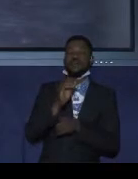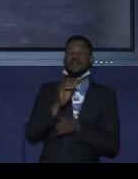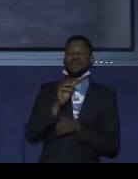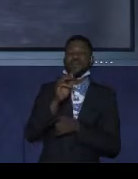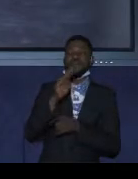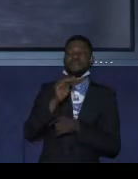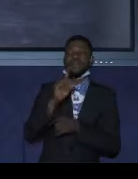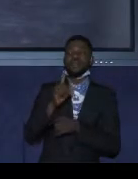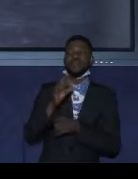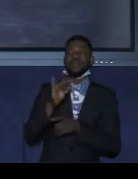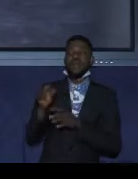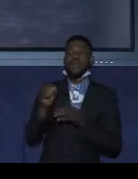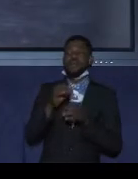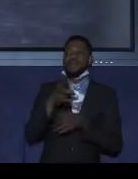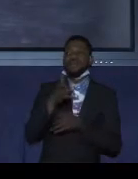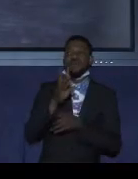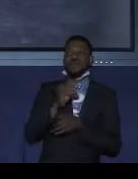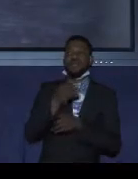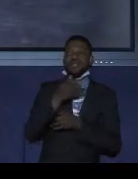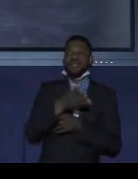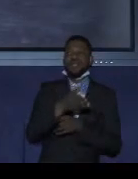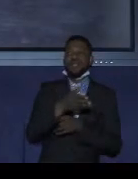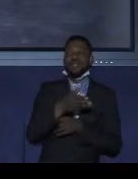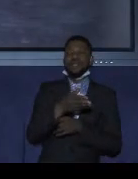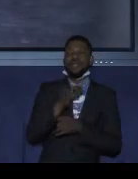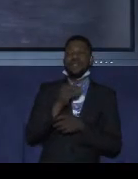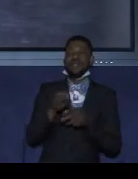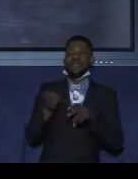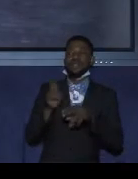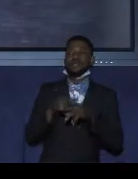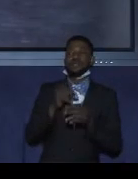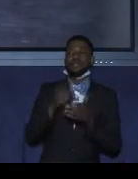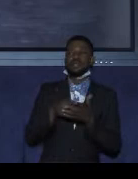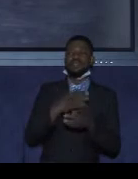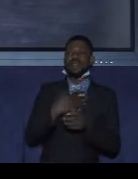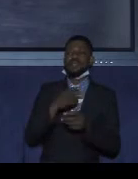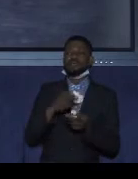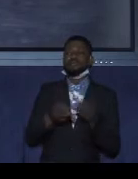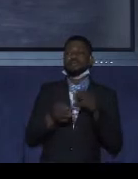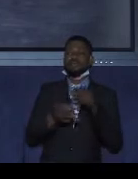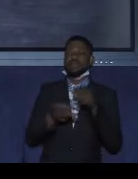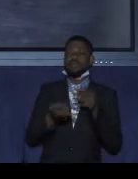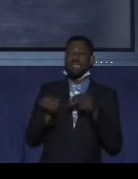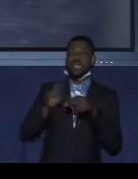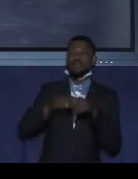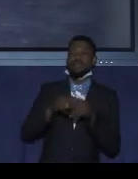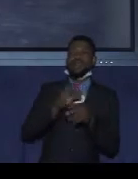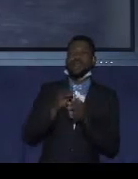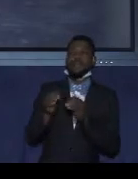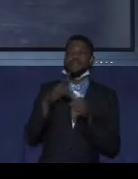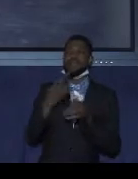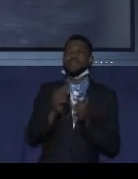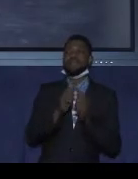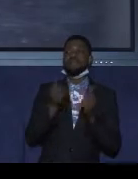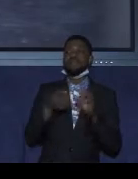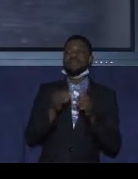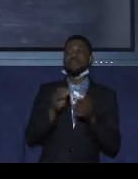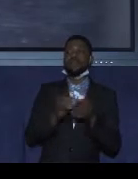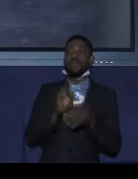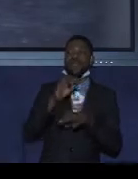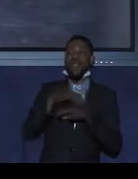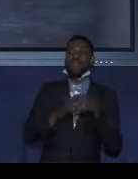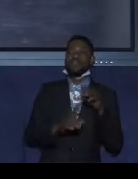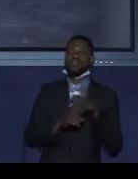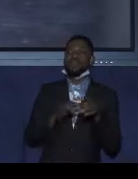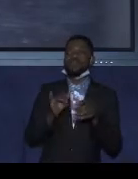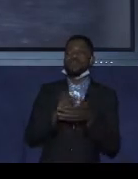750 milliliters. So I put 750 here, and then I'm increasing this, so I will have to increase this, and that means I put the bigger number on top.